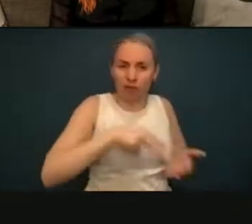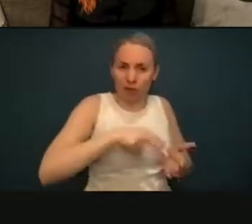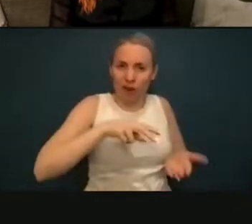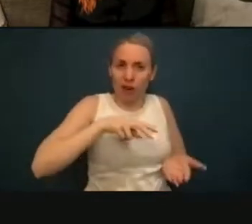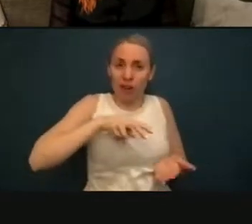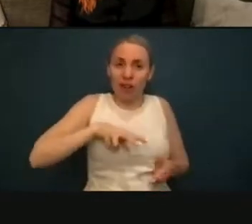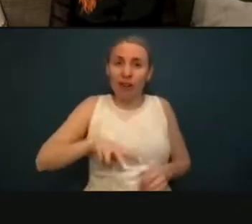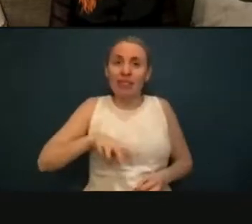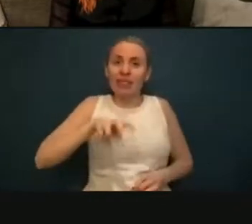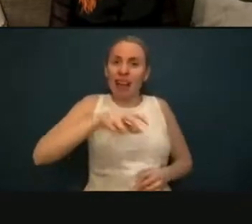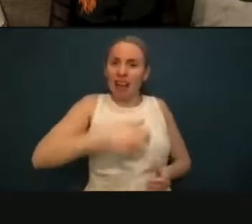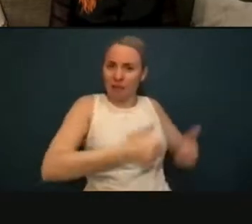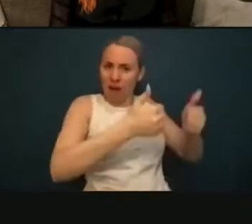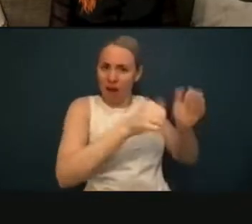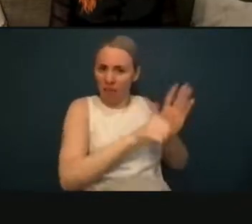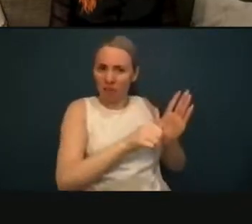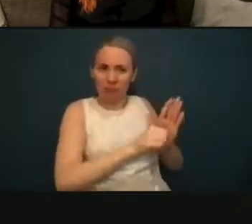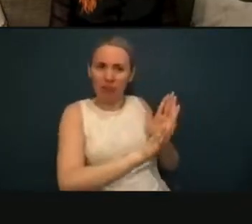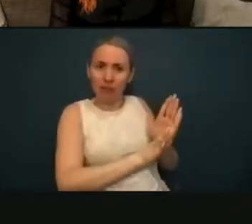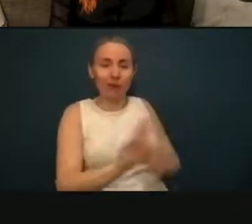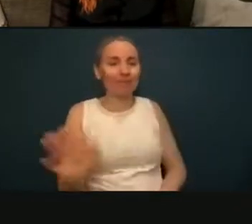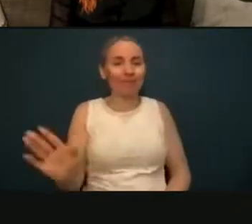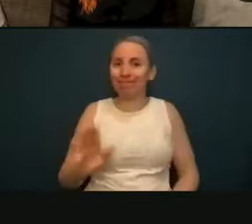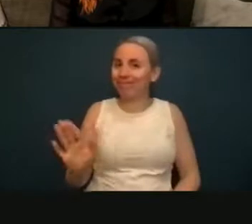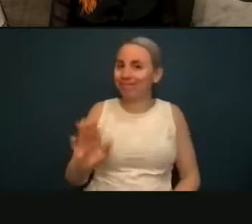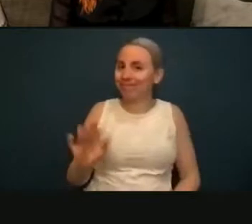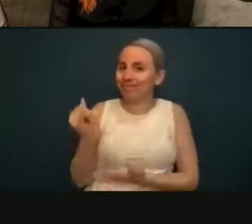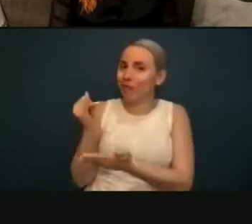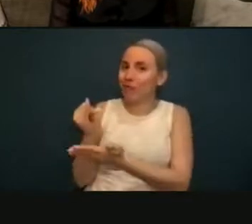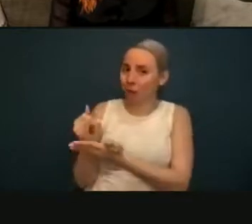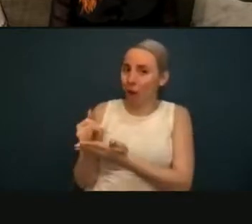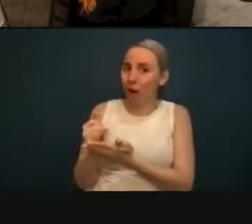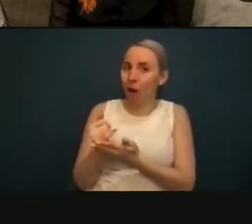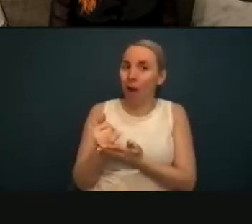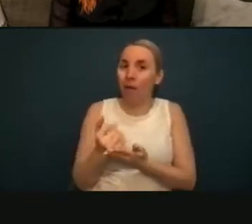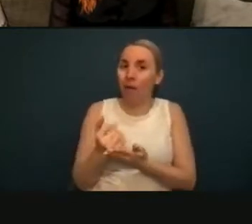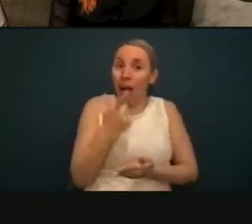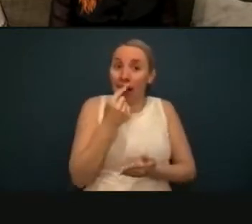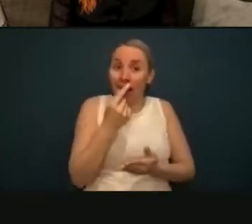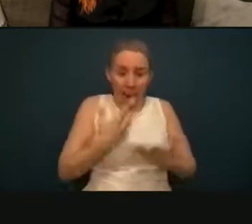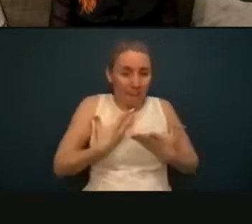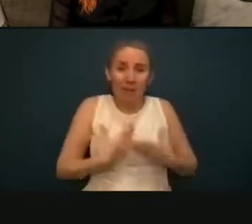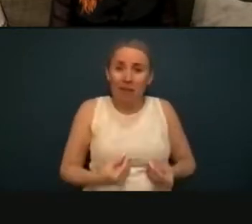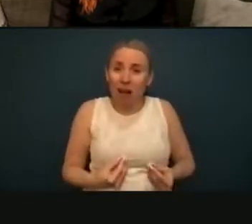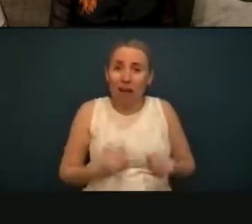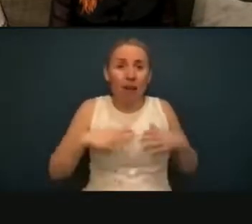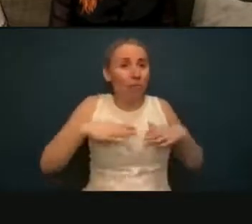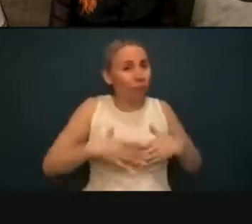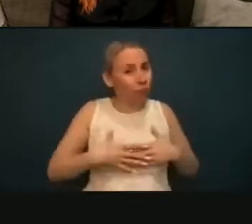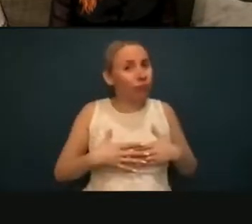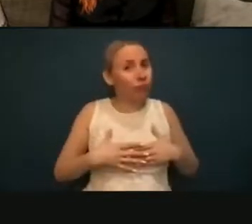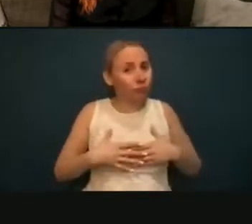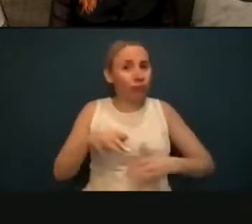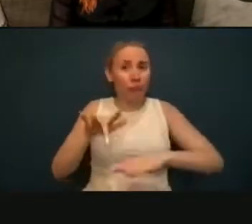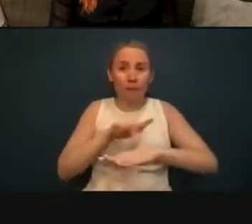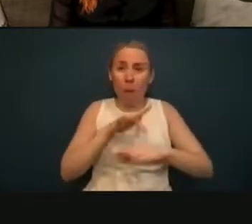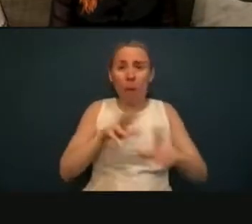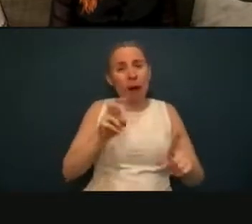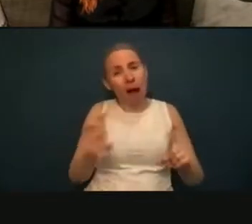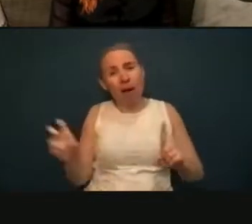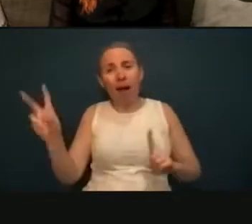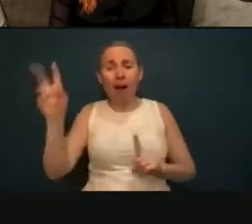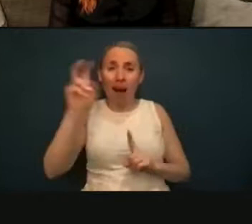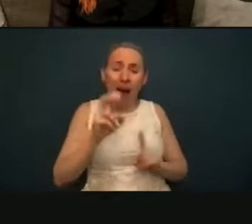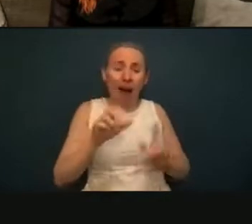that much difficult for you. But, you know, when I get tired and we have tours and performances, you know, things do become a lot more difficult.